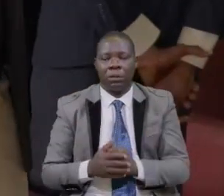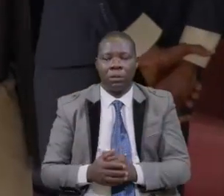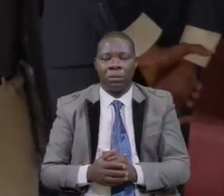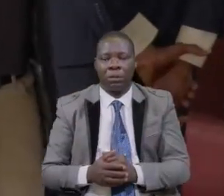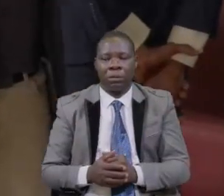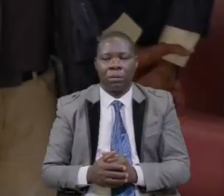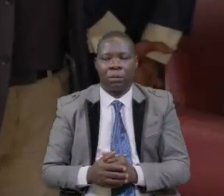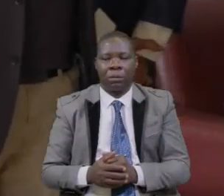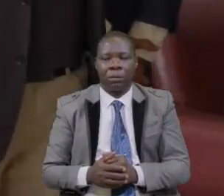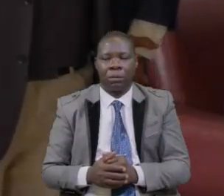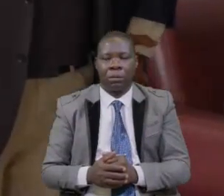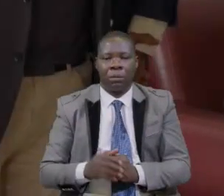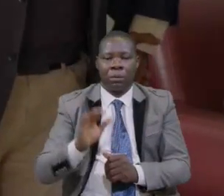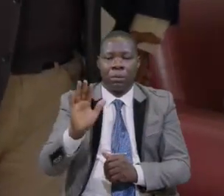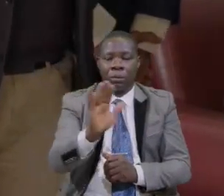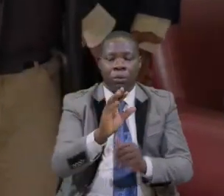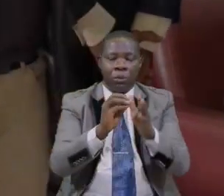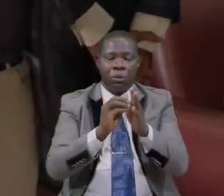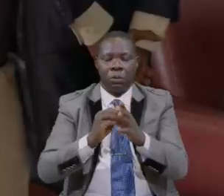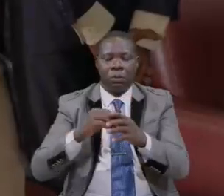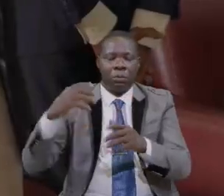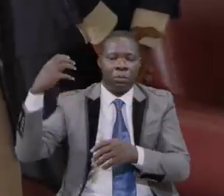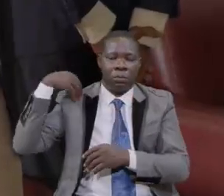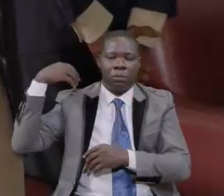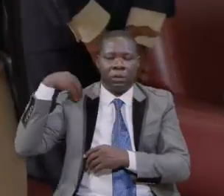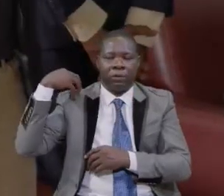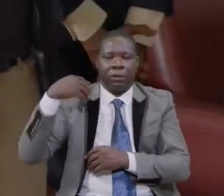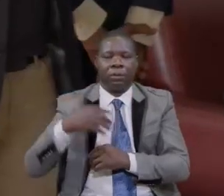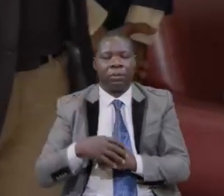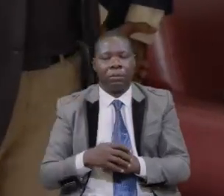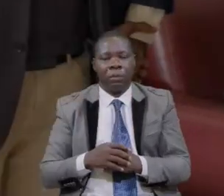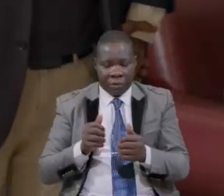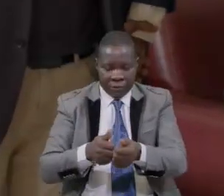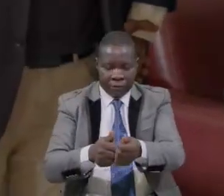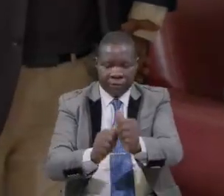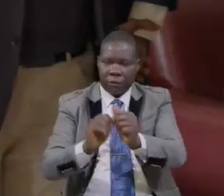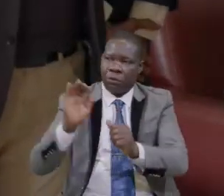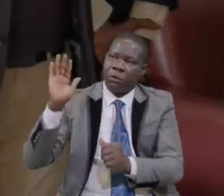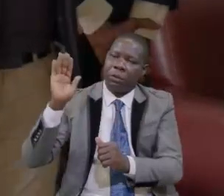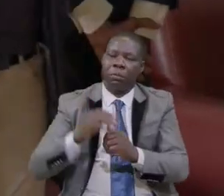your own master. Follow him.